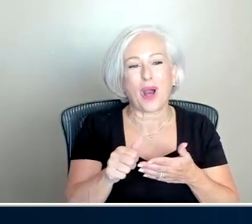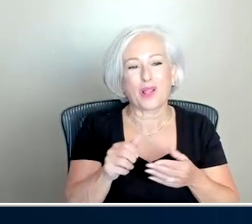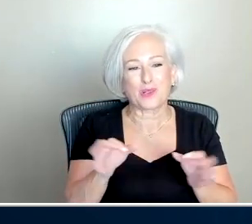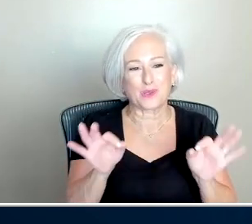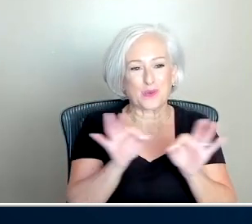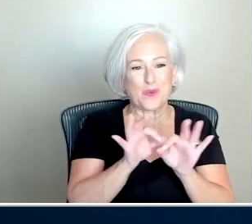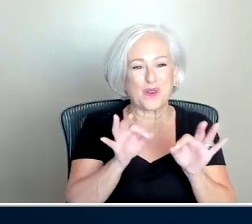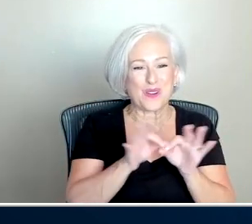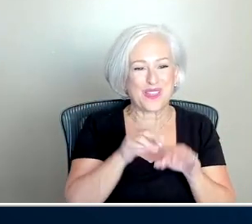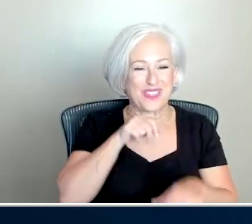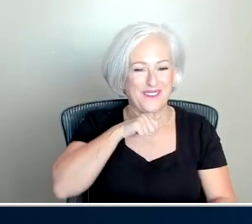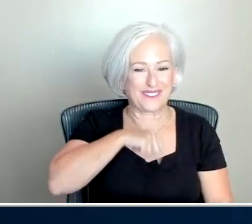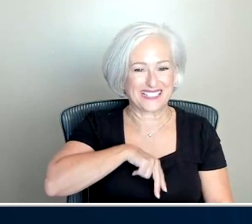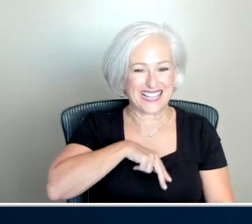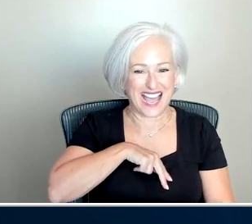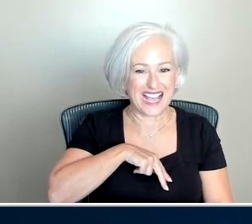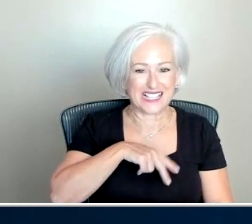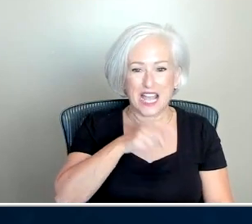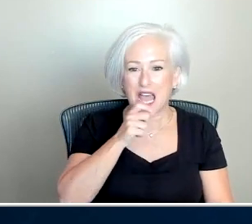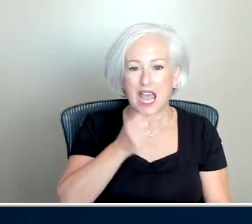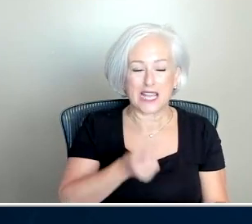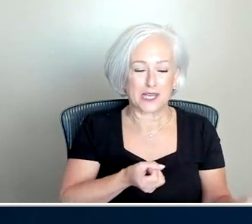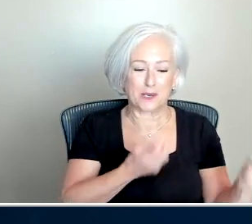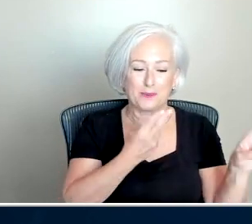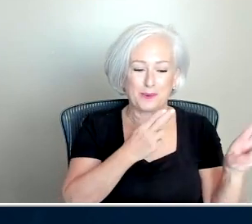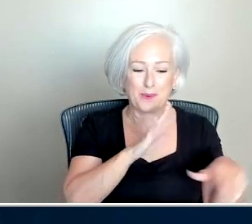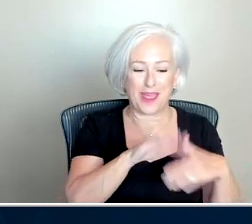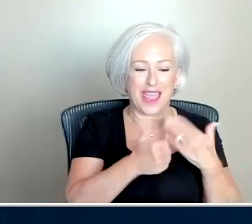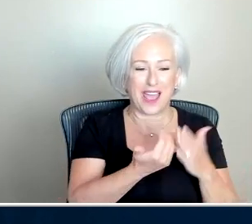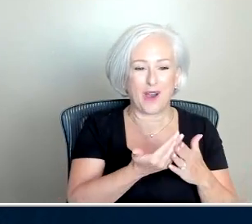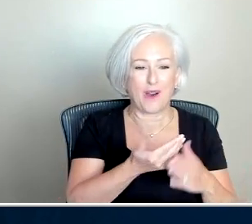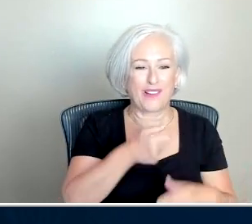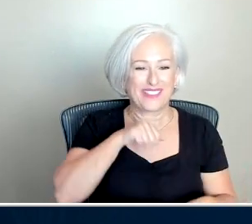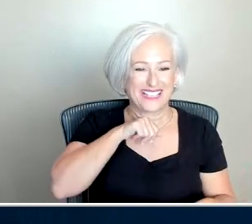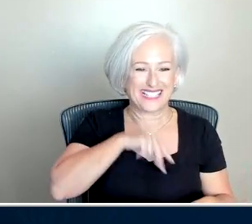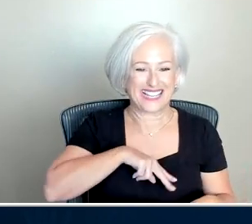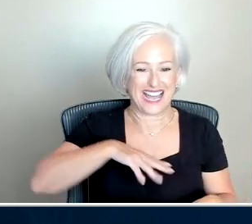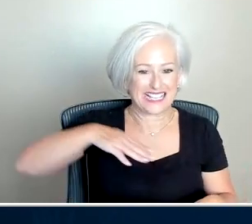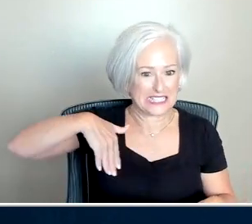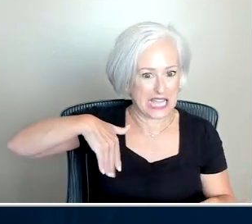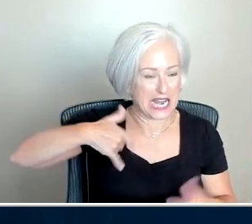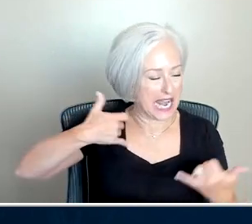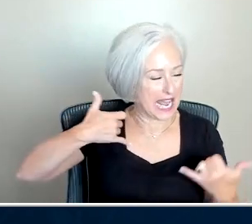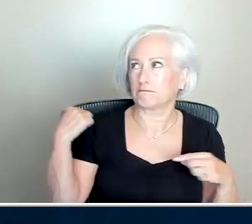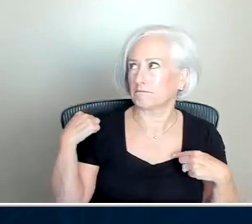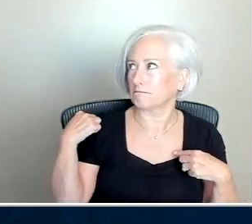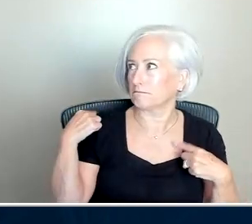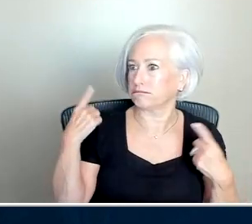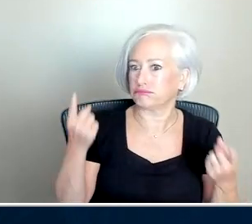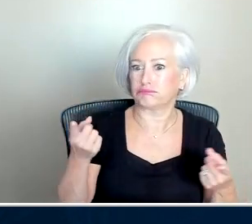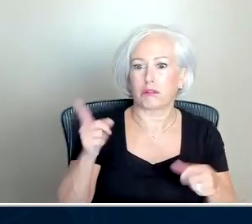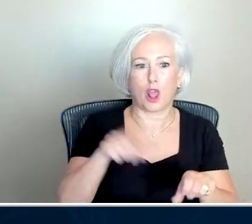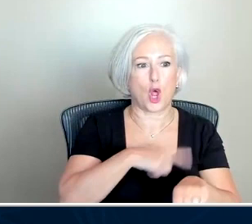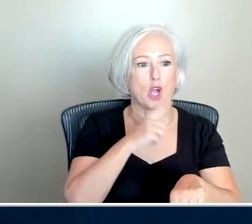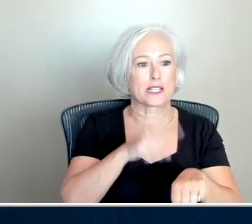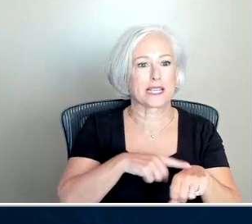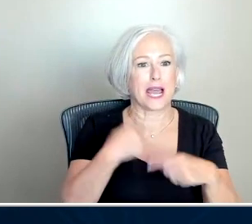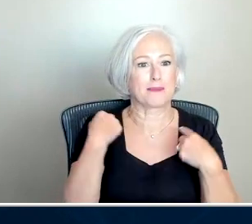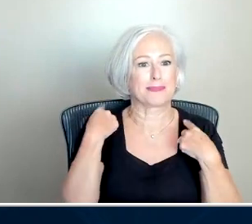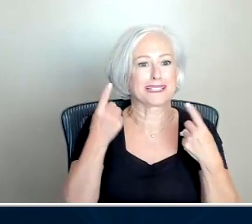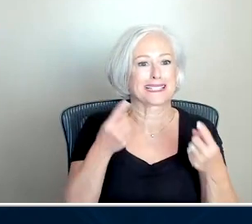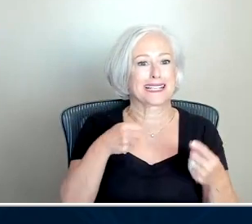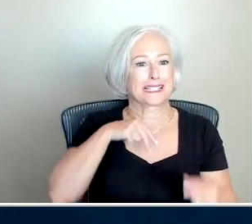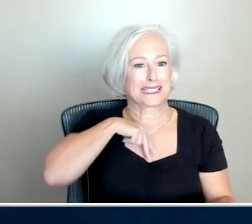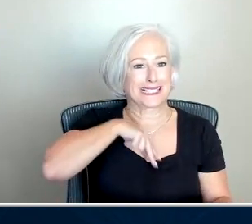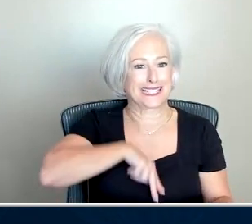get rid of any of my ties yet, so I have a whole tie collection still, but I haven't worn one in a long time. Well, that's good. That's how it should